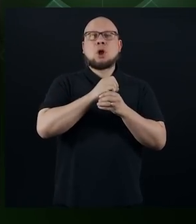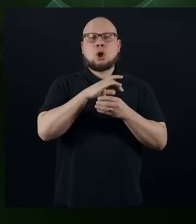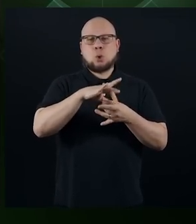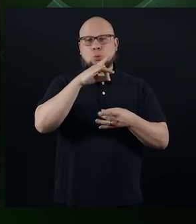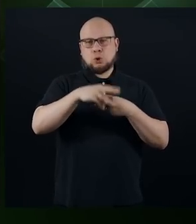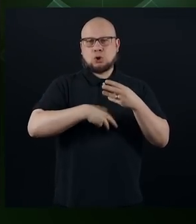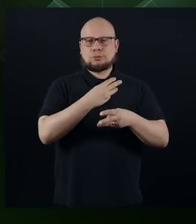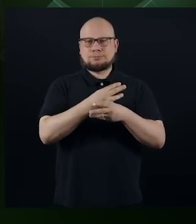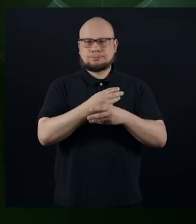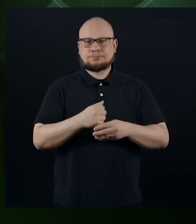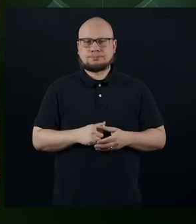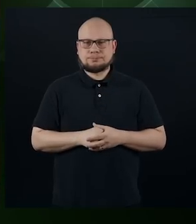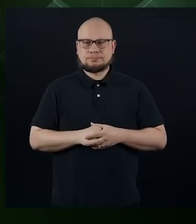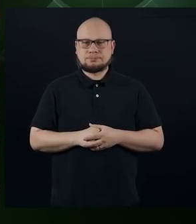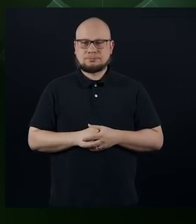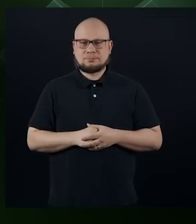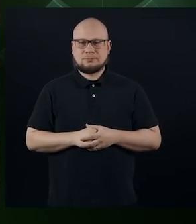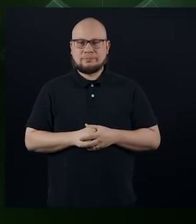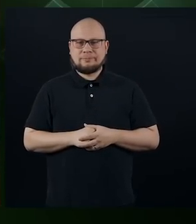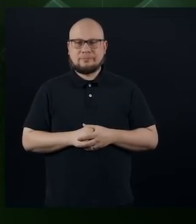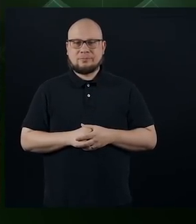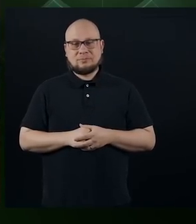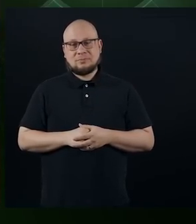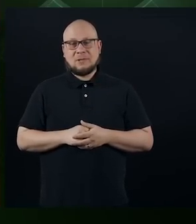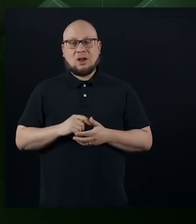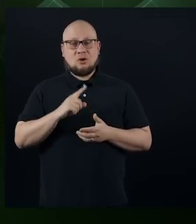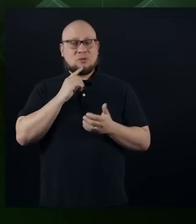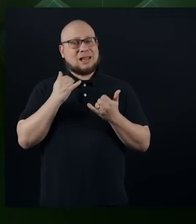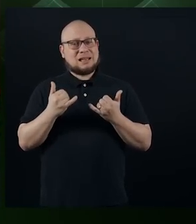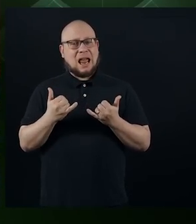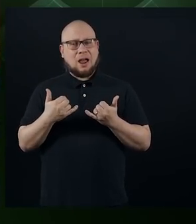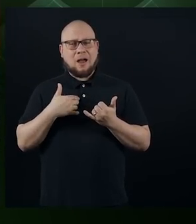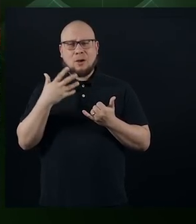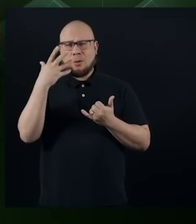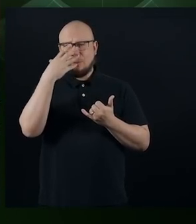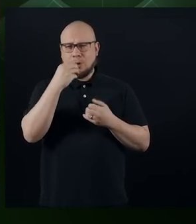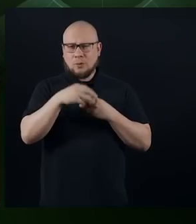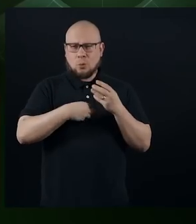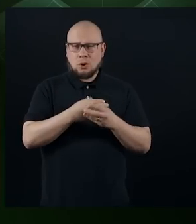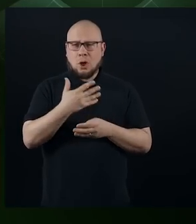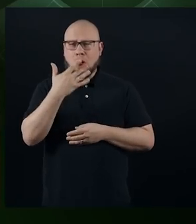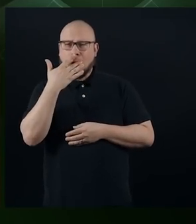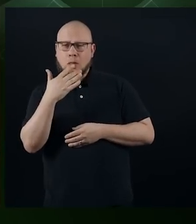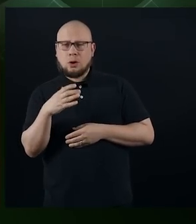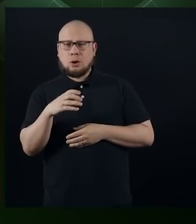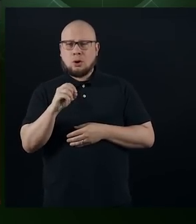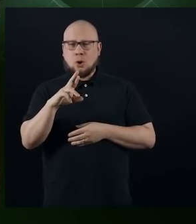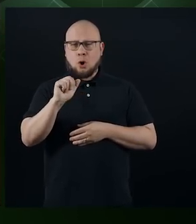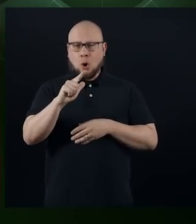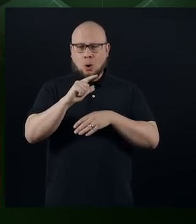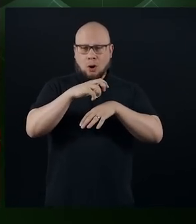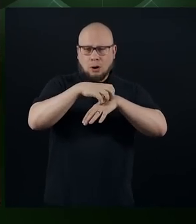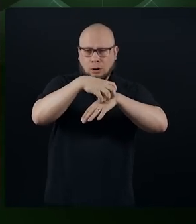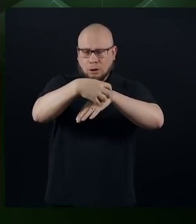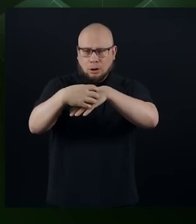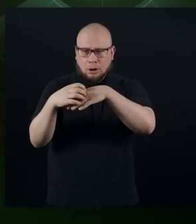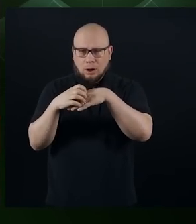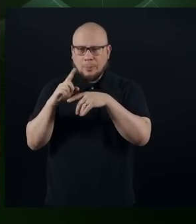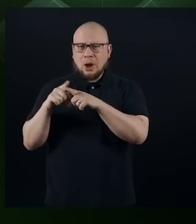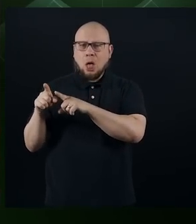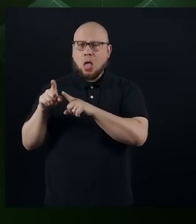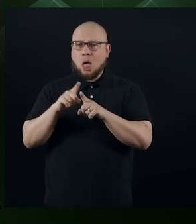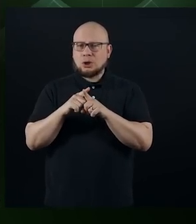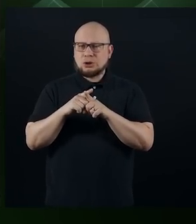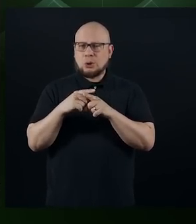end result is this magical, beautiful world with like lots of coral and colors, but equally creepy,